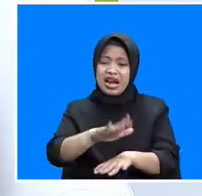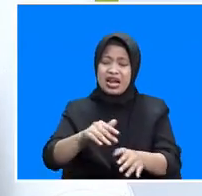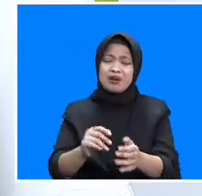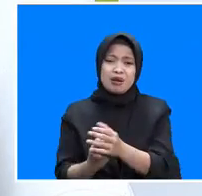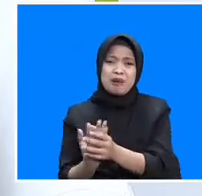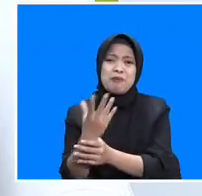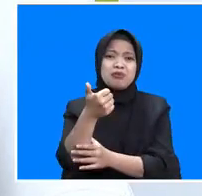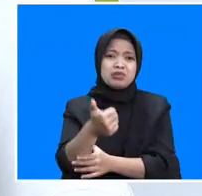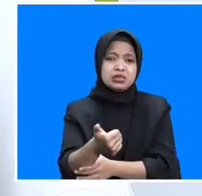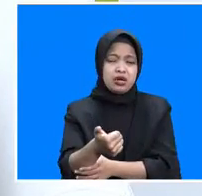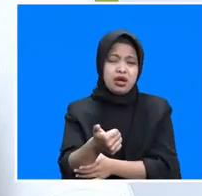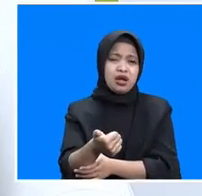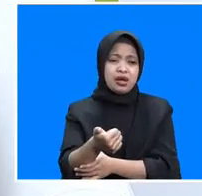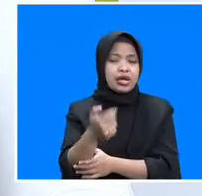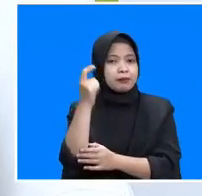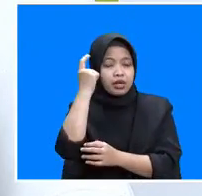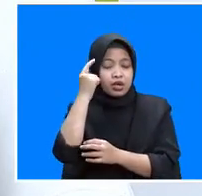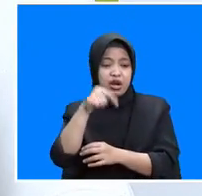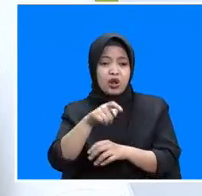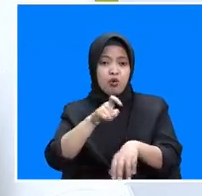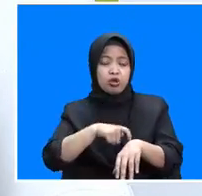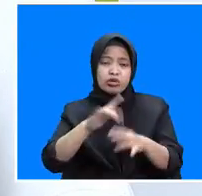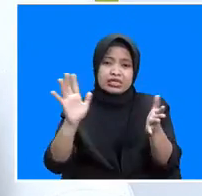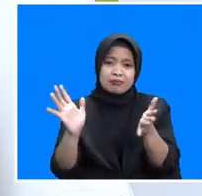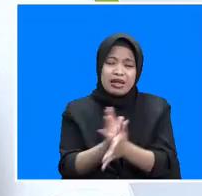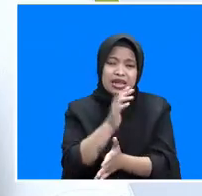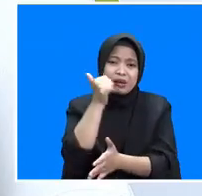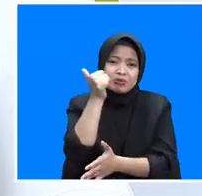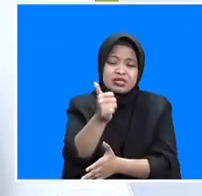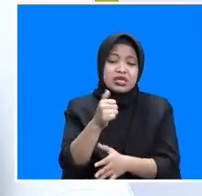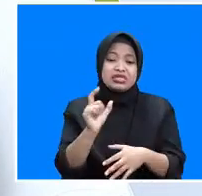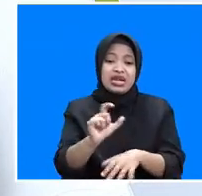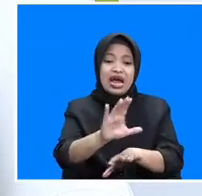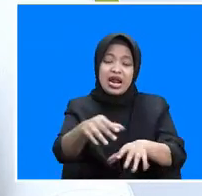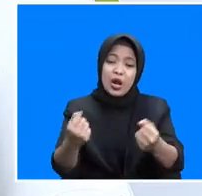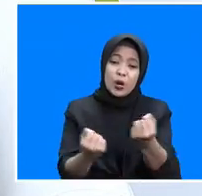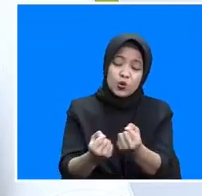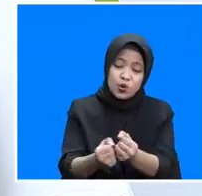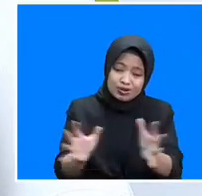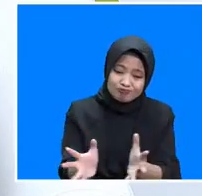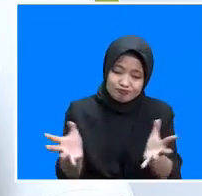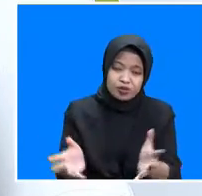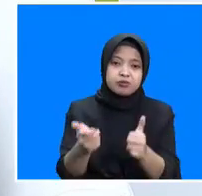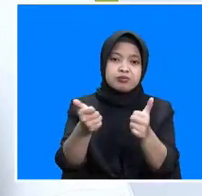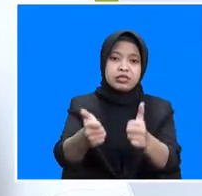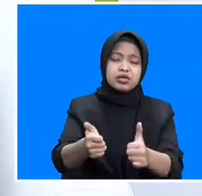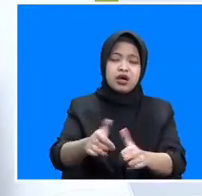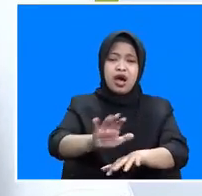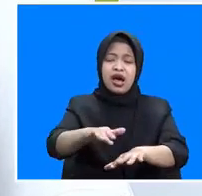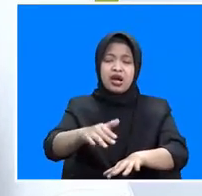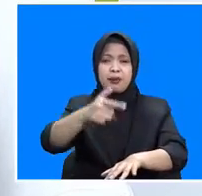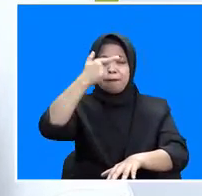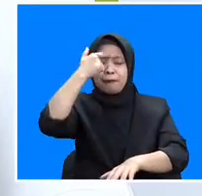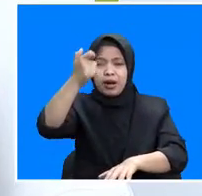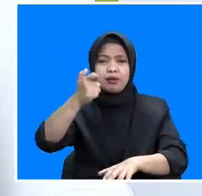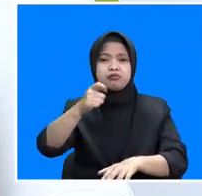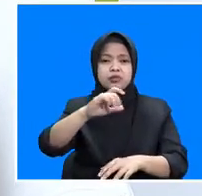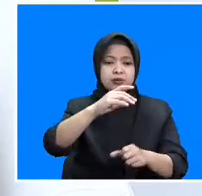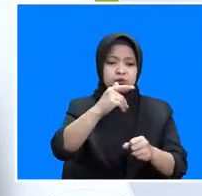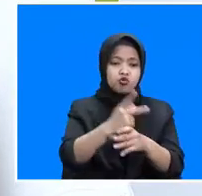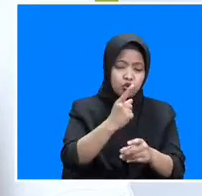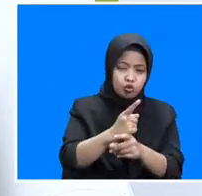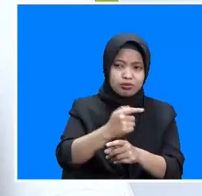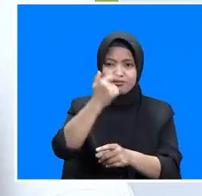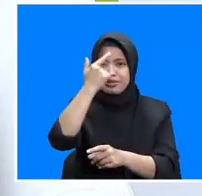we provide the right and adequate and strong support to our teachers and to school leaders to ensure they have the